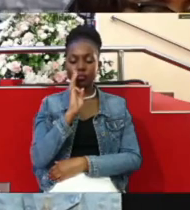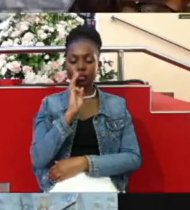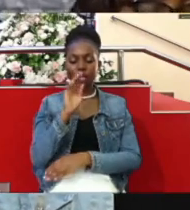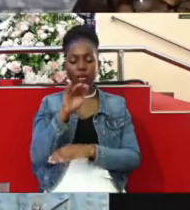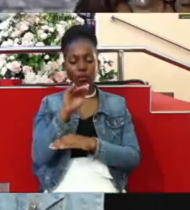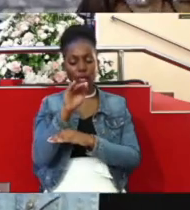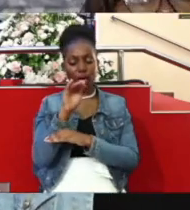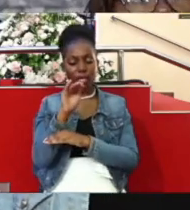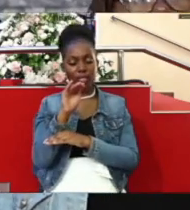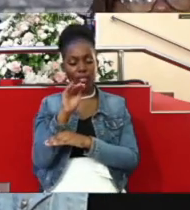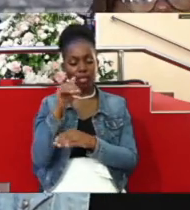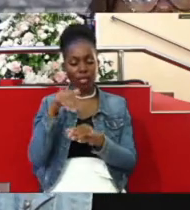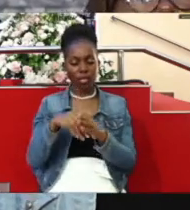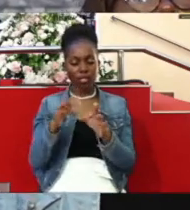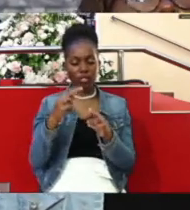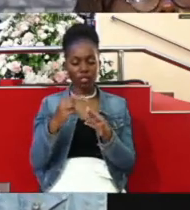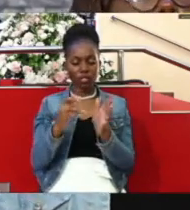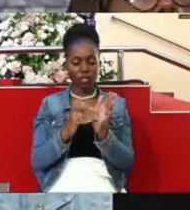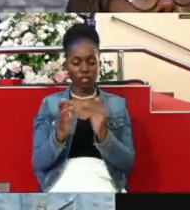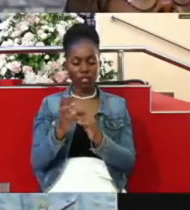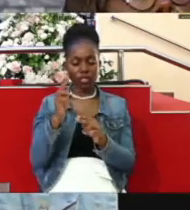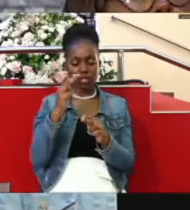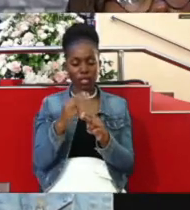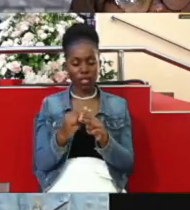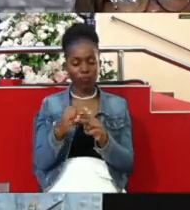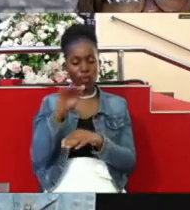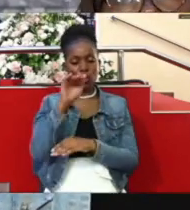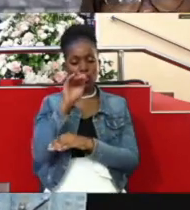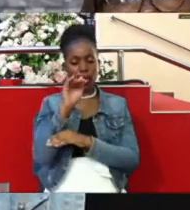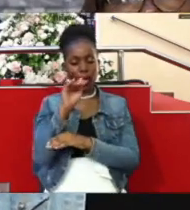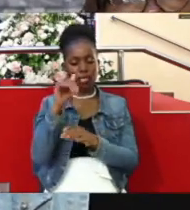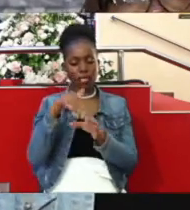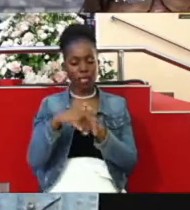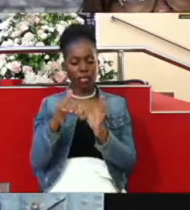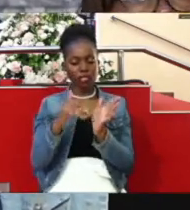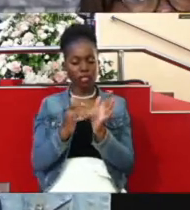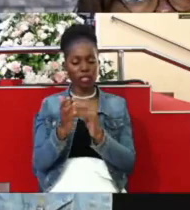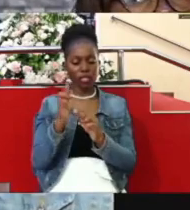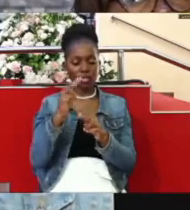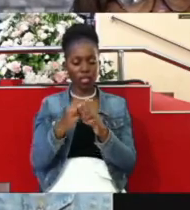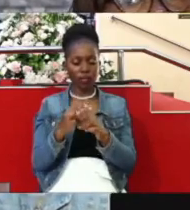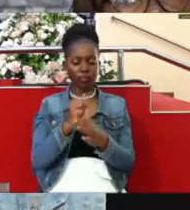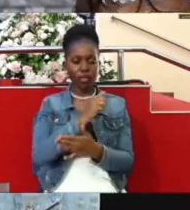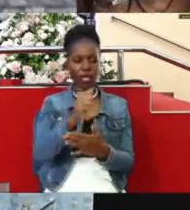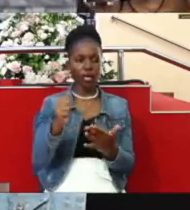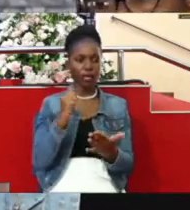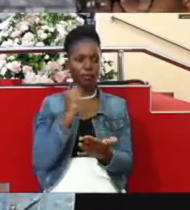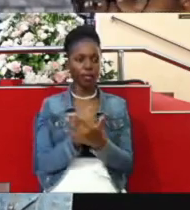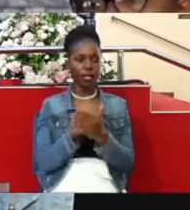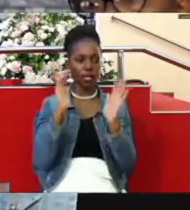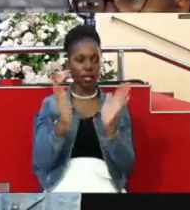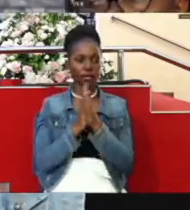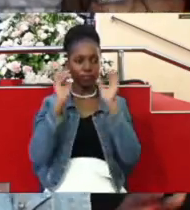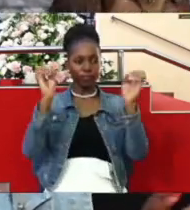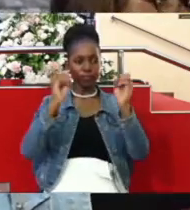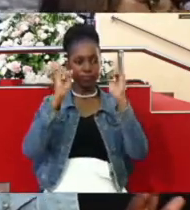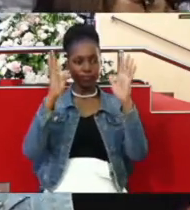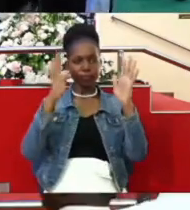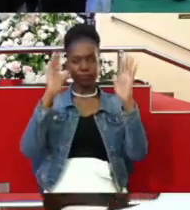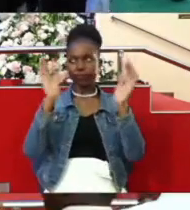Jesus' name. This we ask in Jesus' name. Hallelujah, hallelujah.